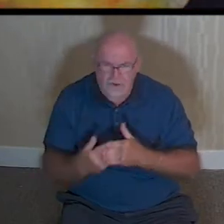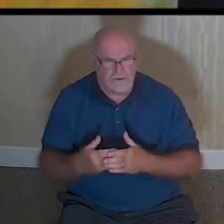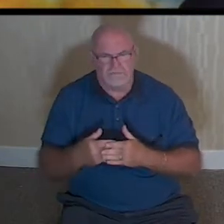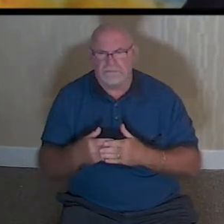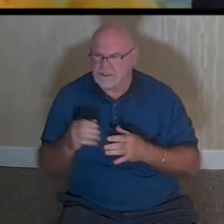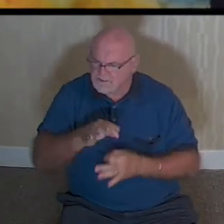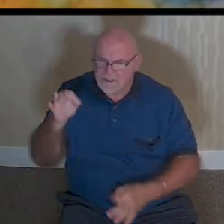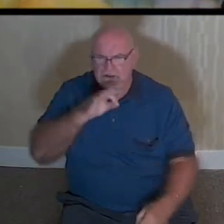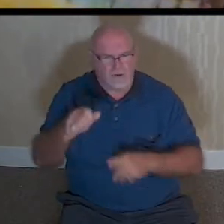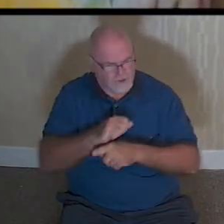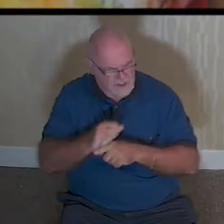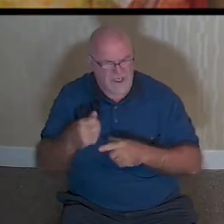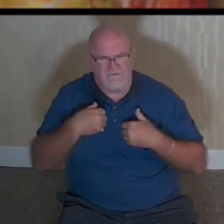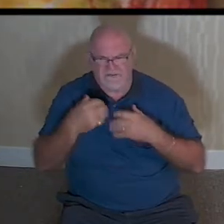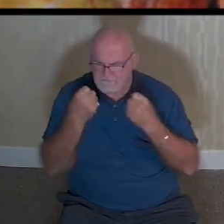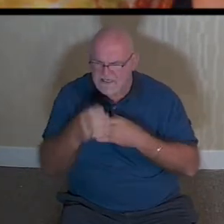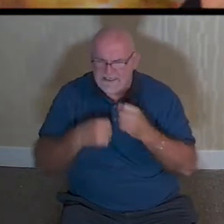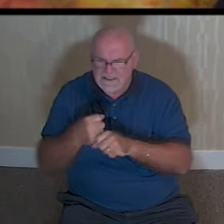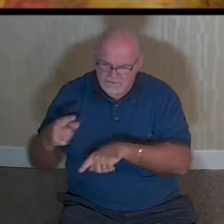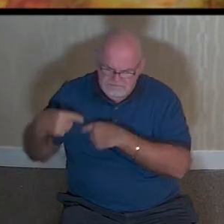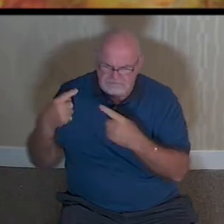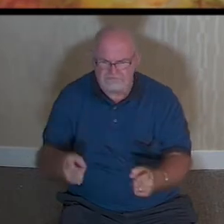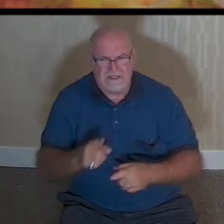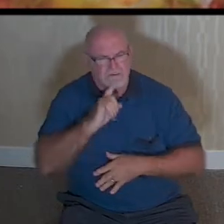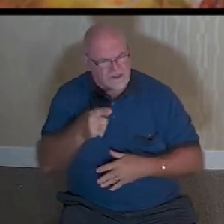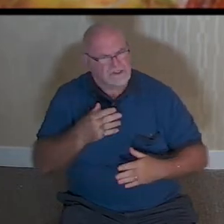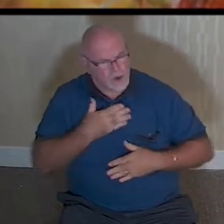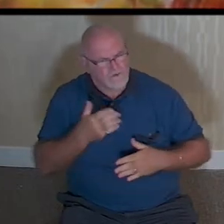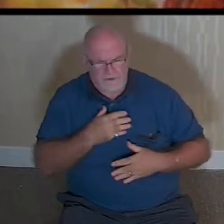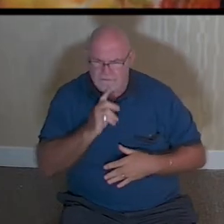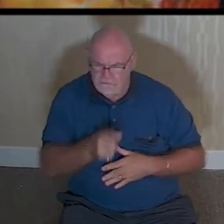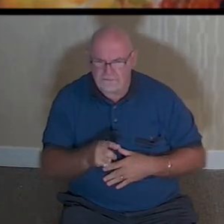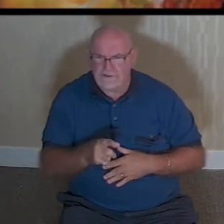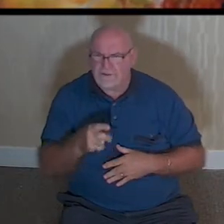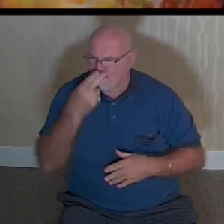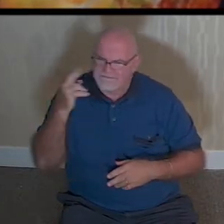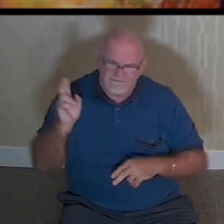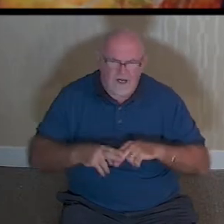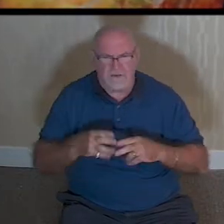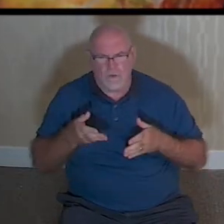for many years now. I think it's one of the most joyful and fun ways to